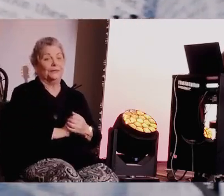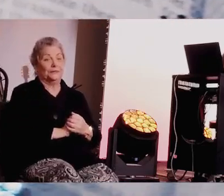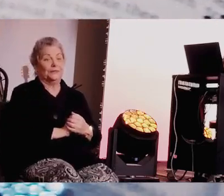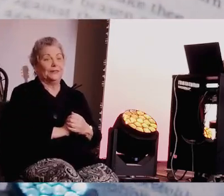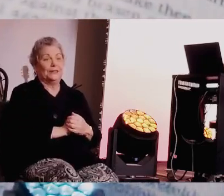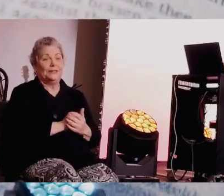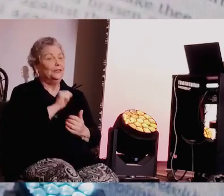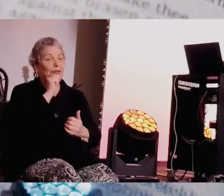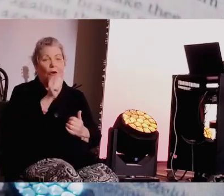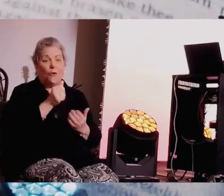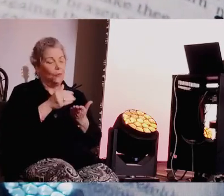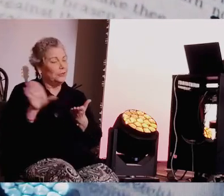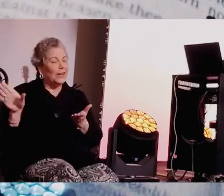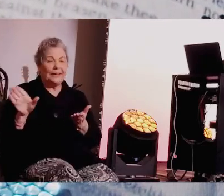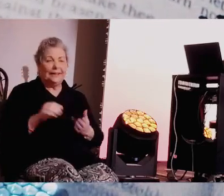Don't reject it.